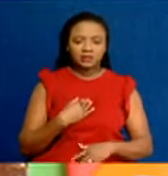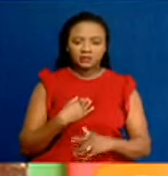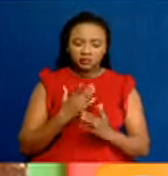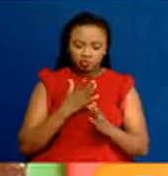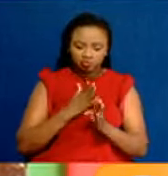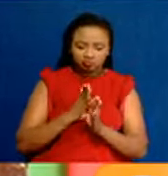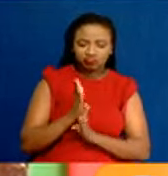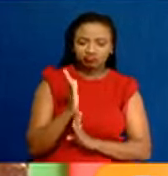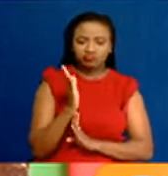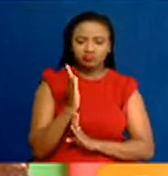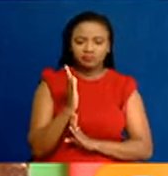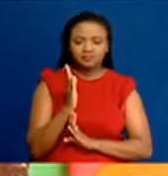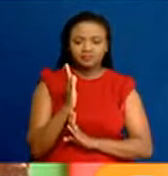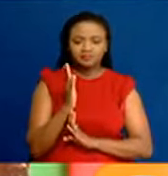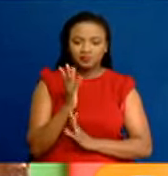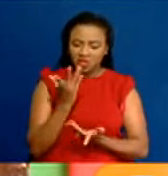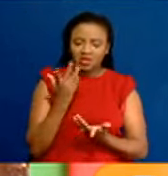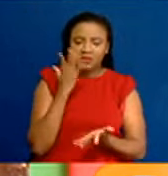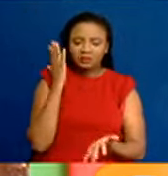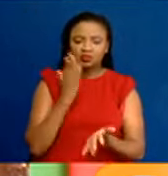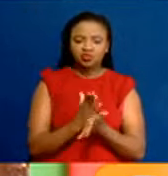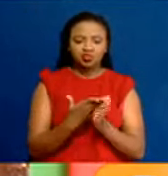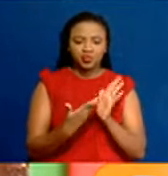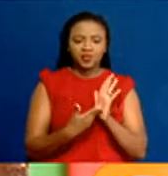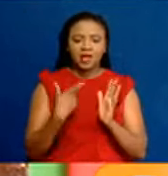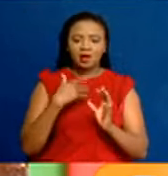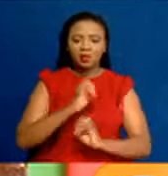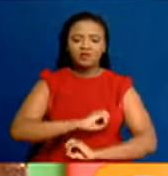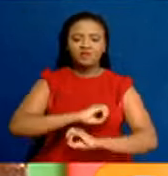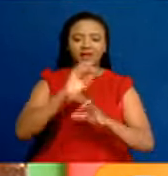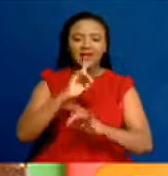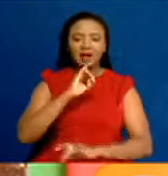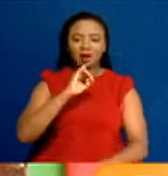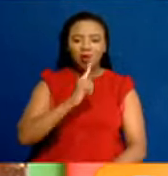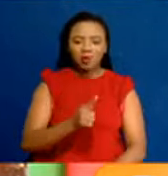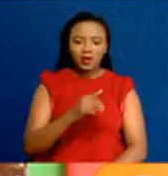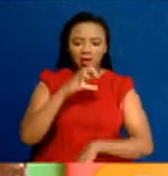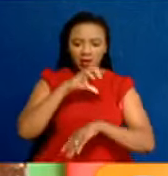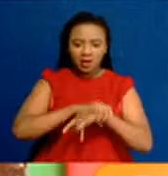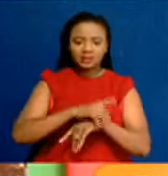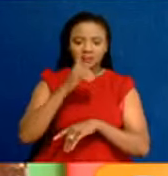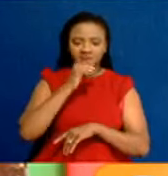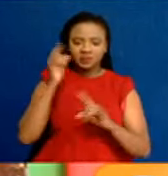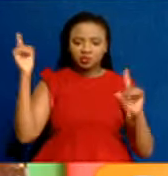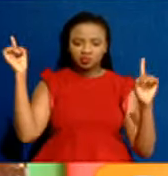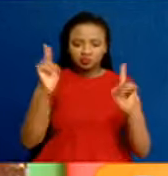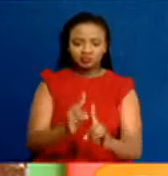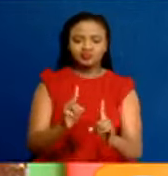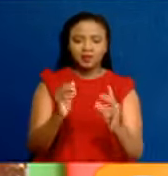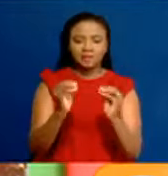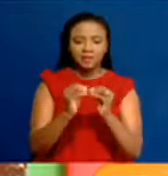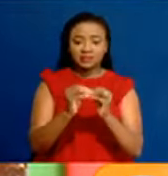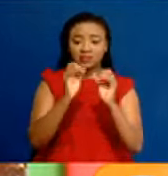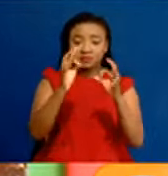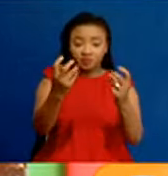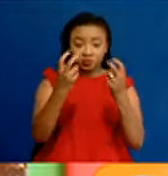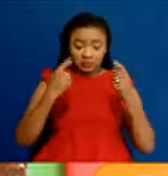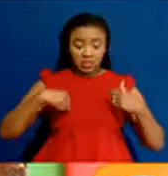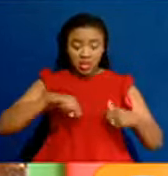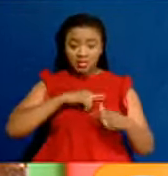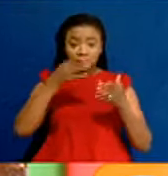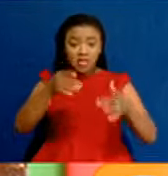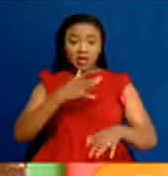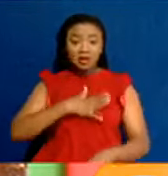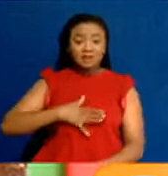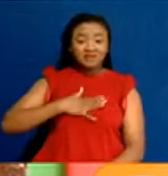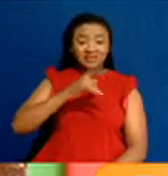we are here legitimately and with clear instructions. And as long as you see us here, please don't